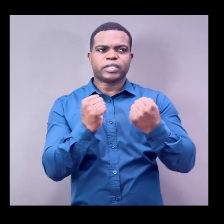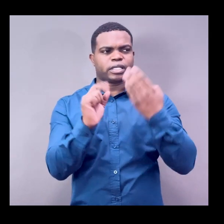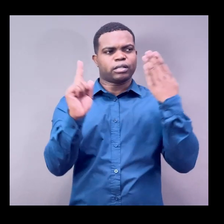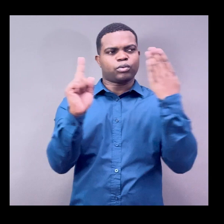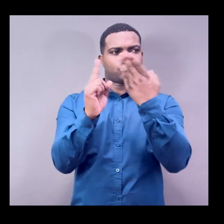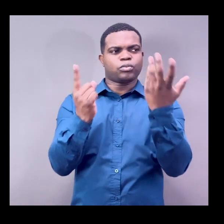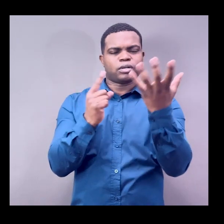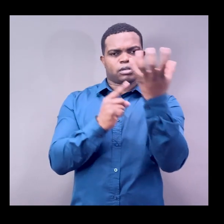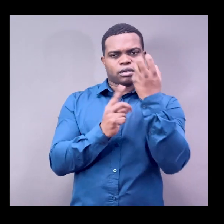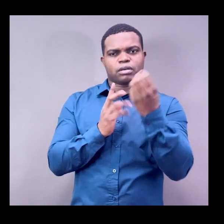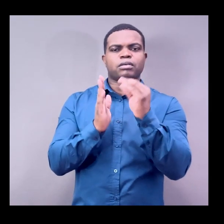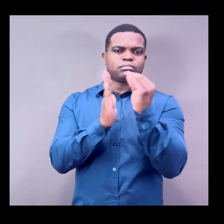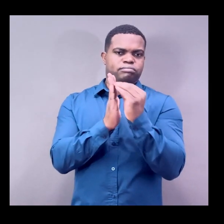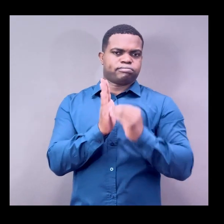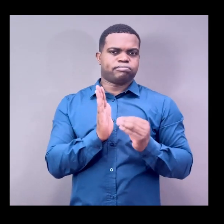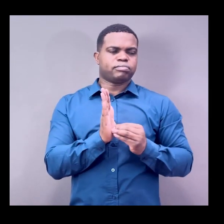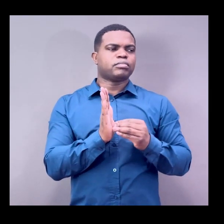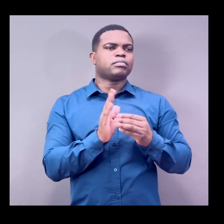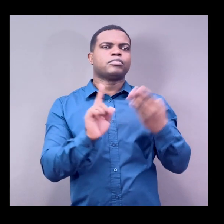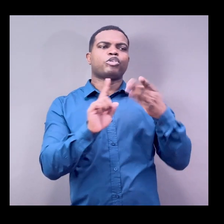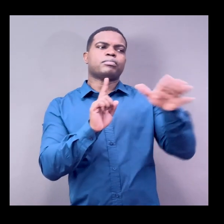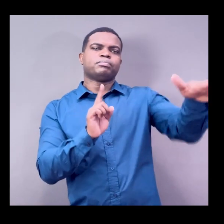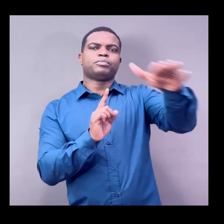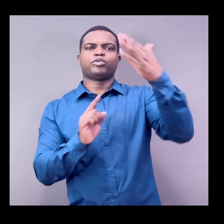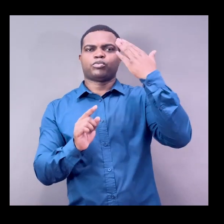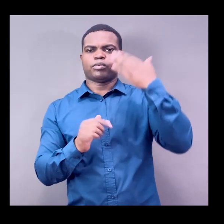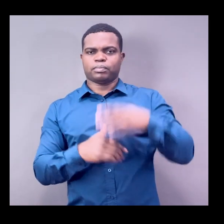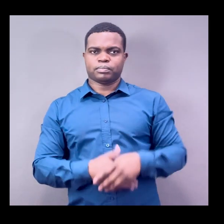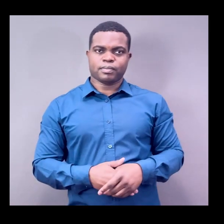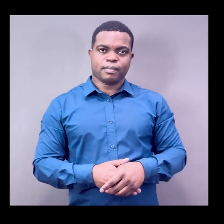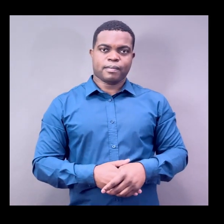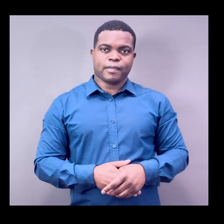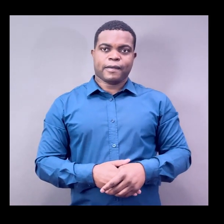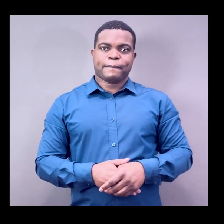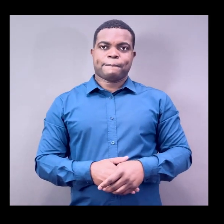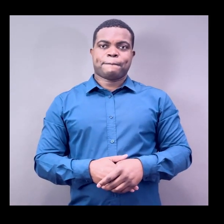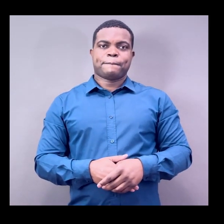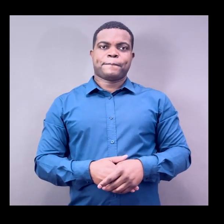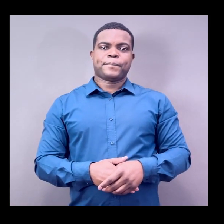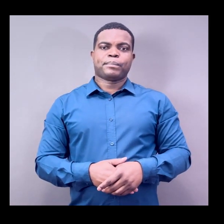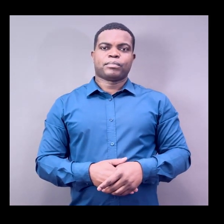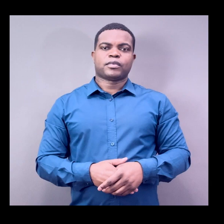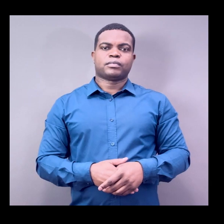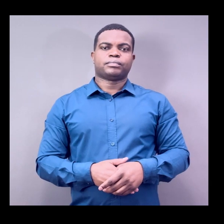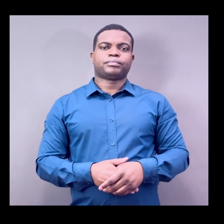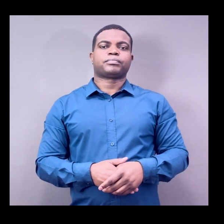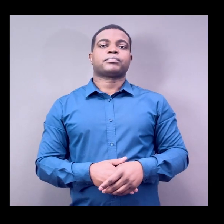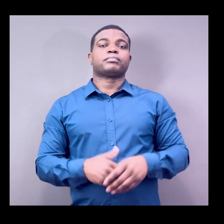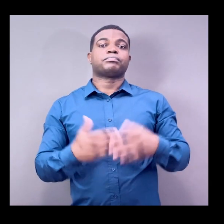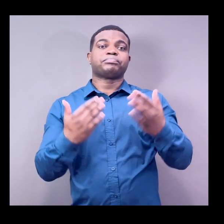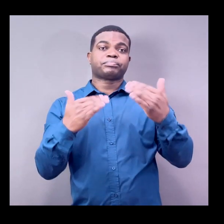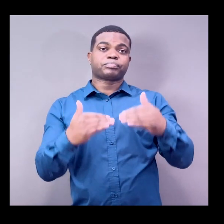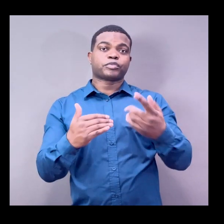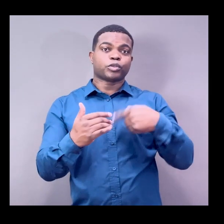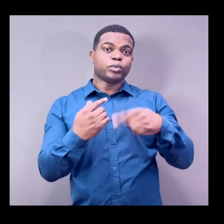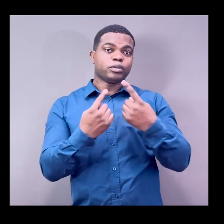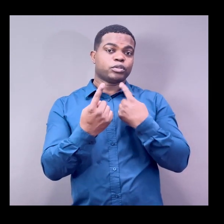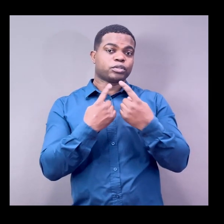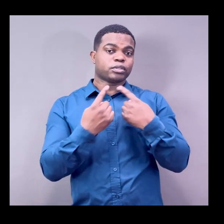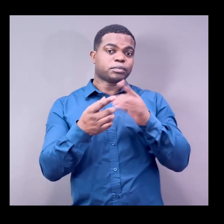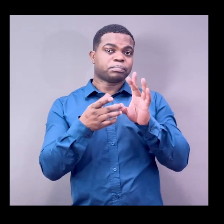the people responsible for that. So when we were talking